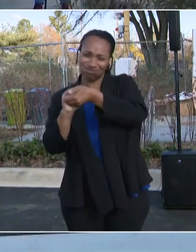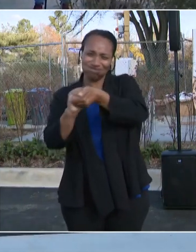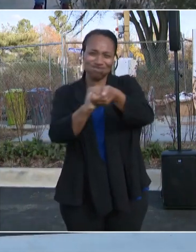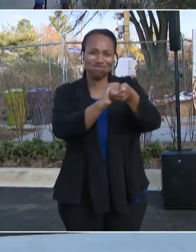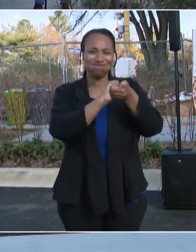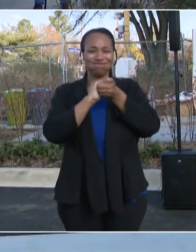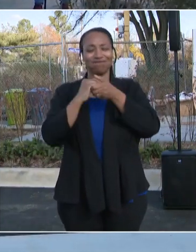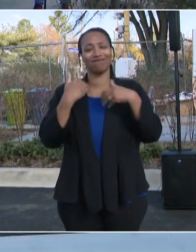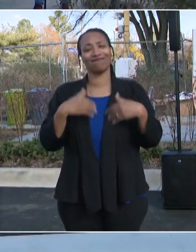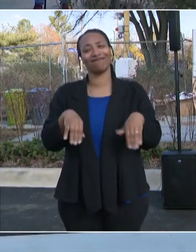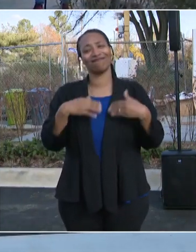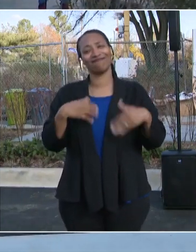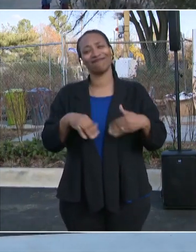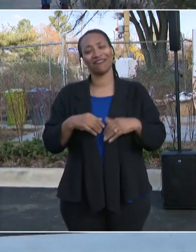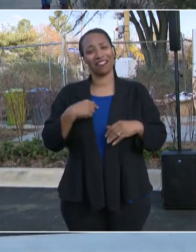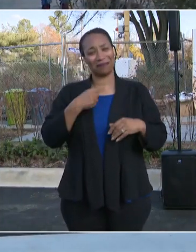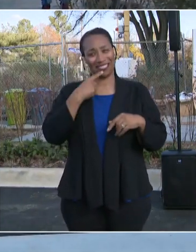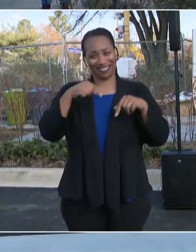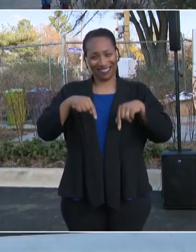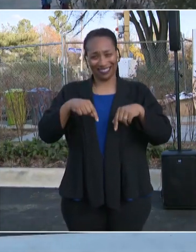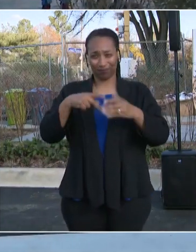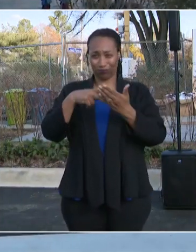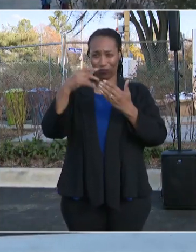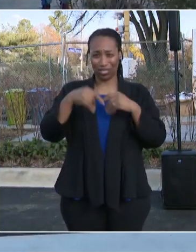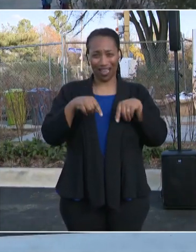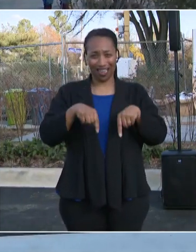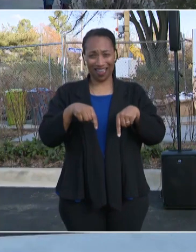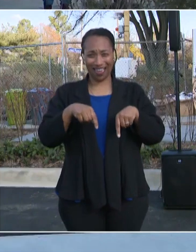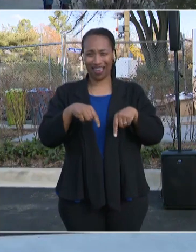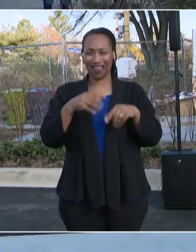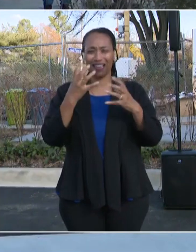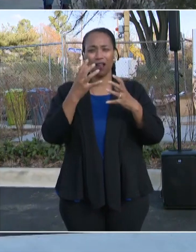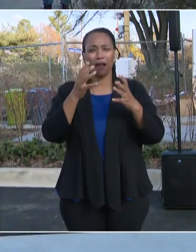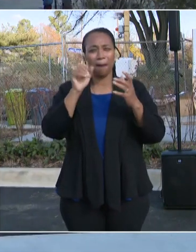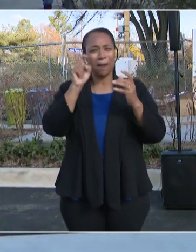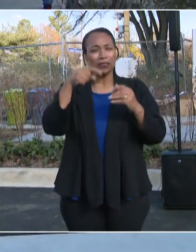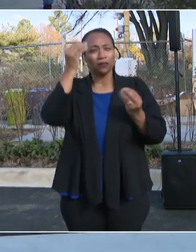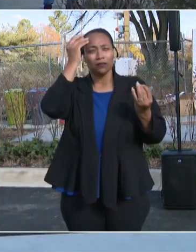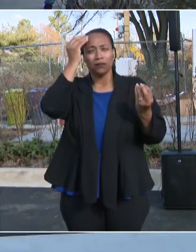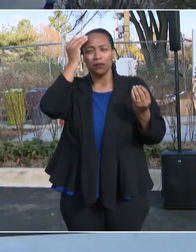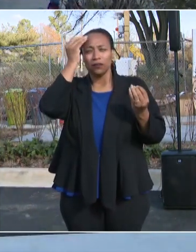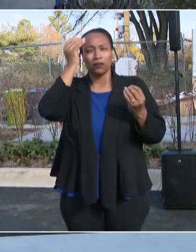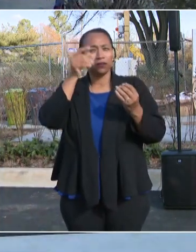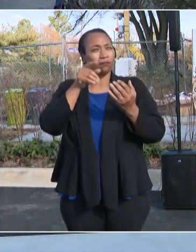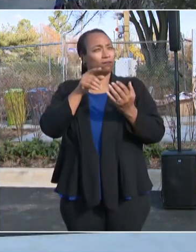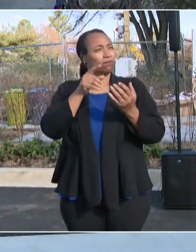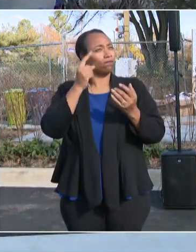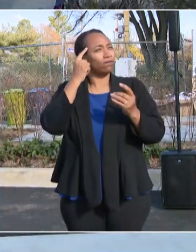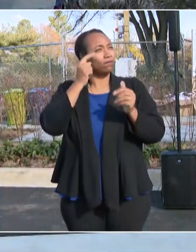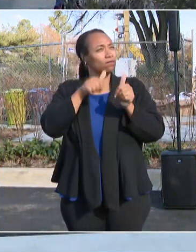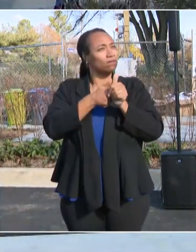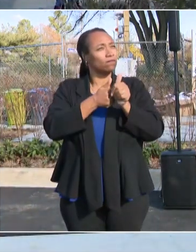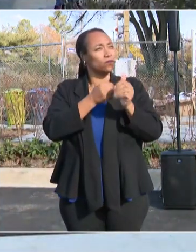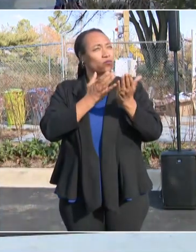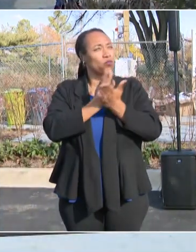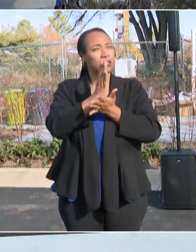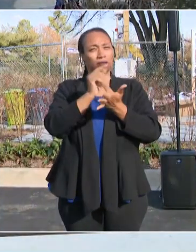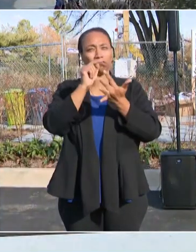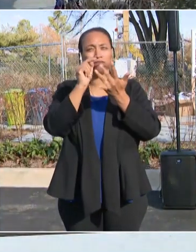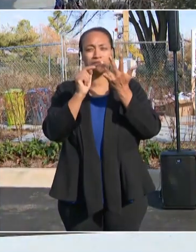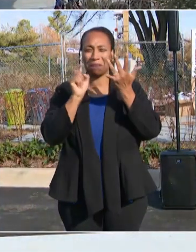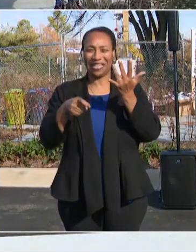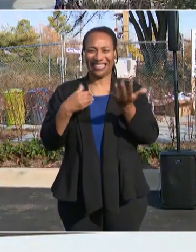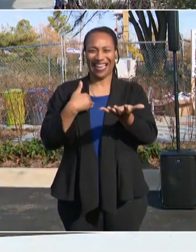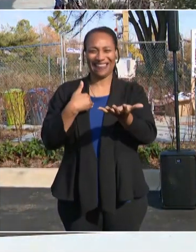considered the rights and interests of me and my community. And today, as I stand in front of the